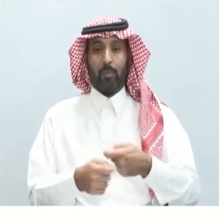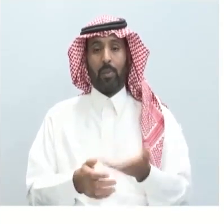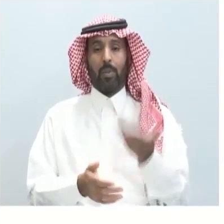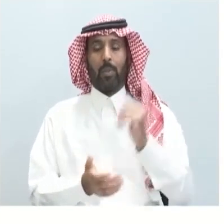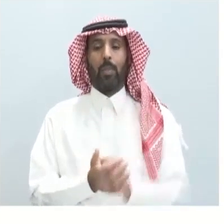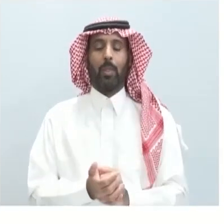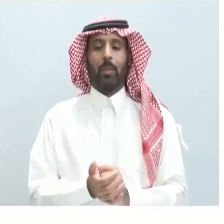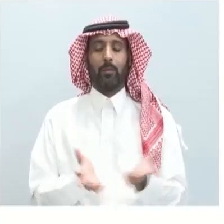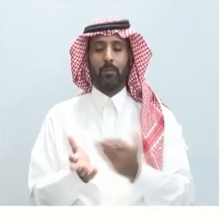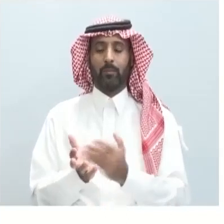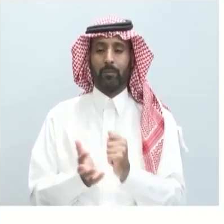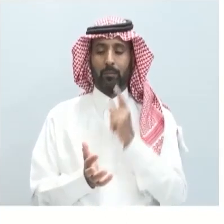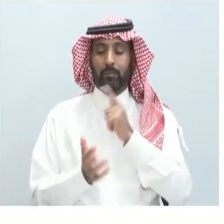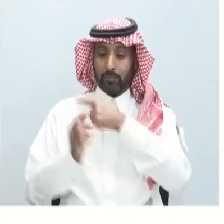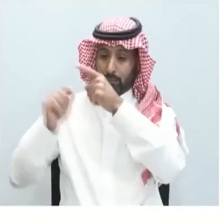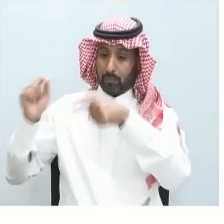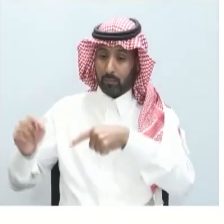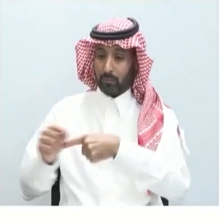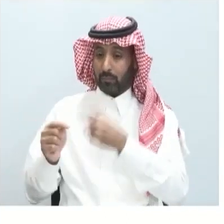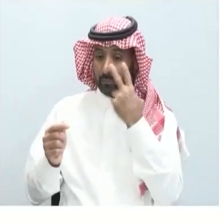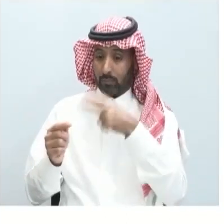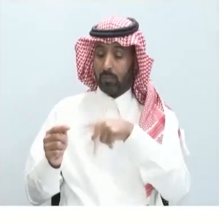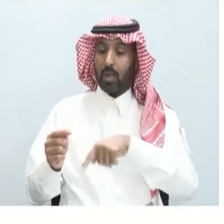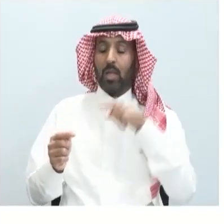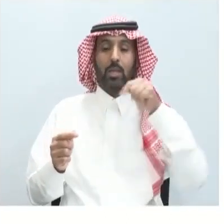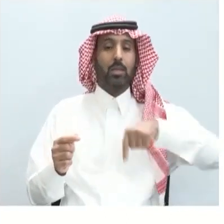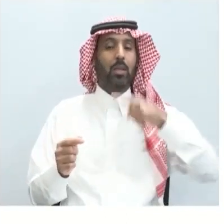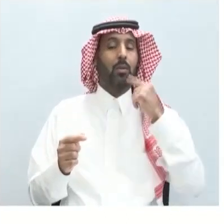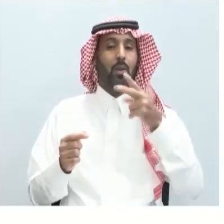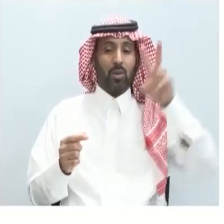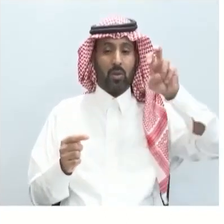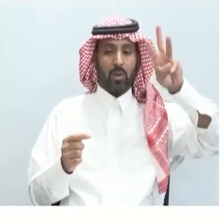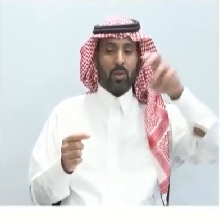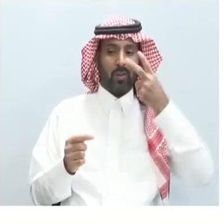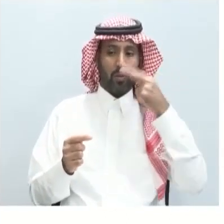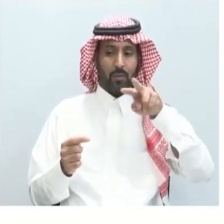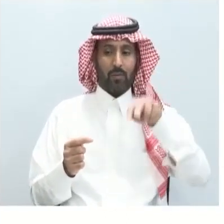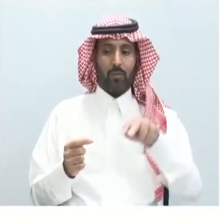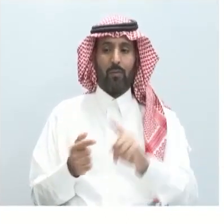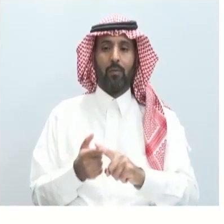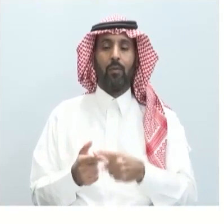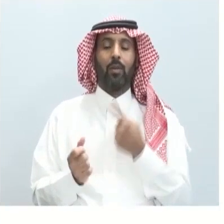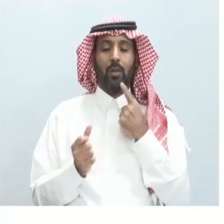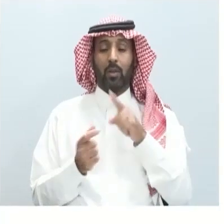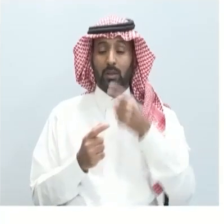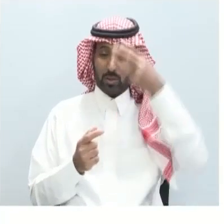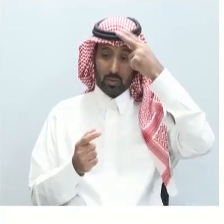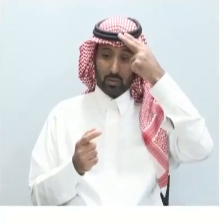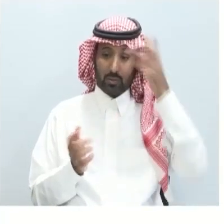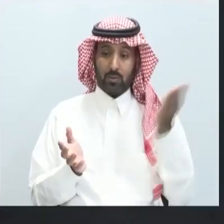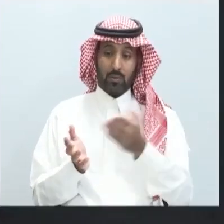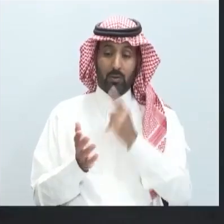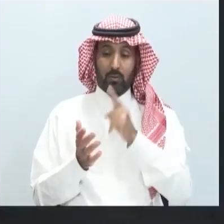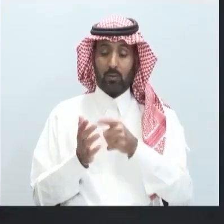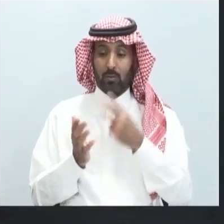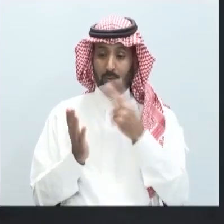economy. So this is the article for today, this, the 2030 vision for Saudi Arabia.